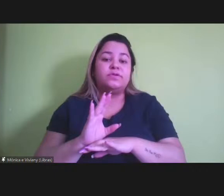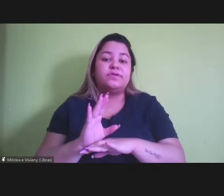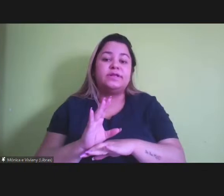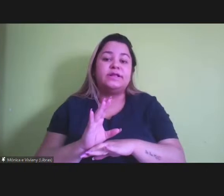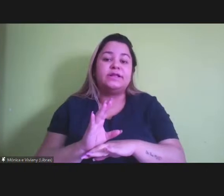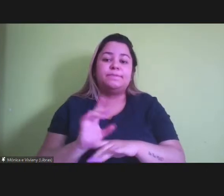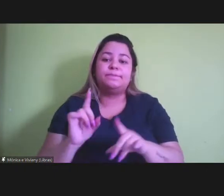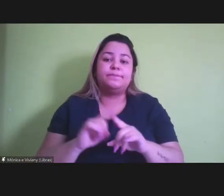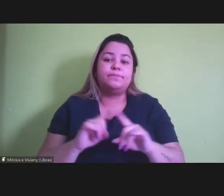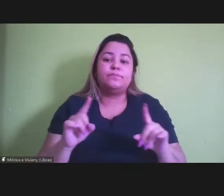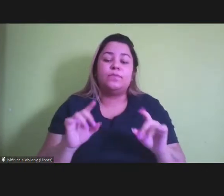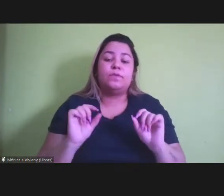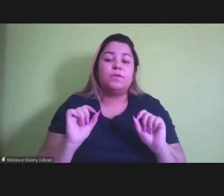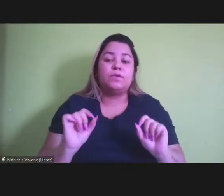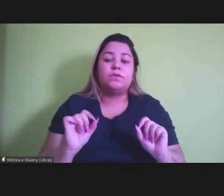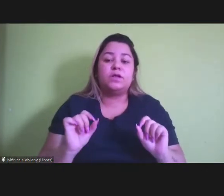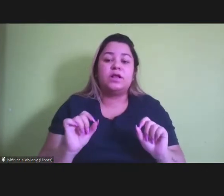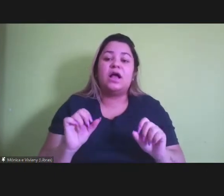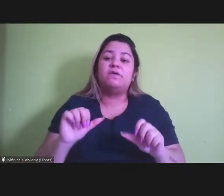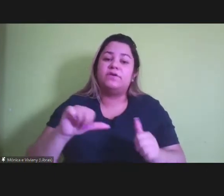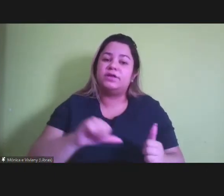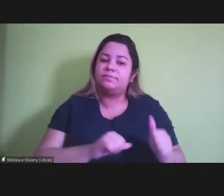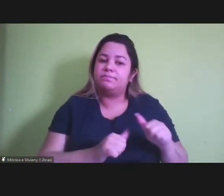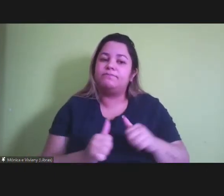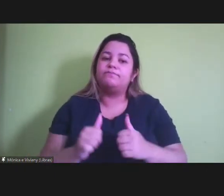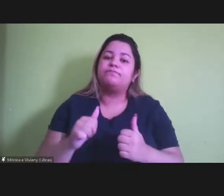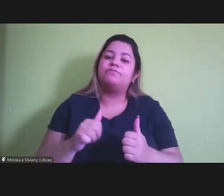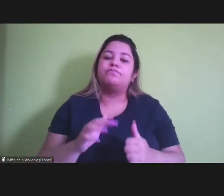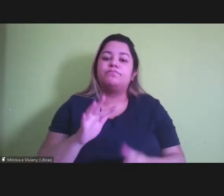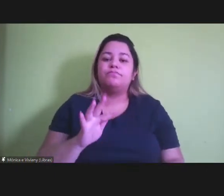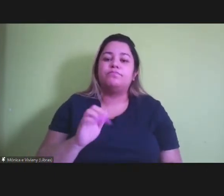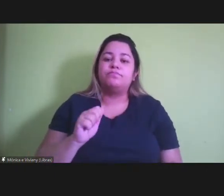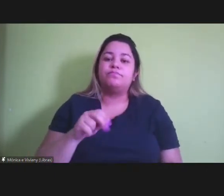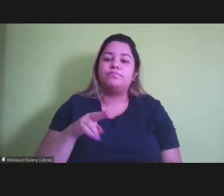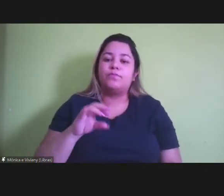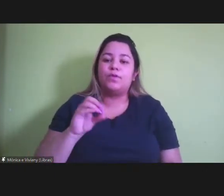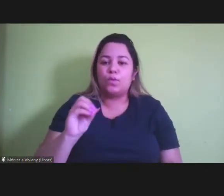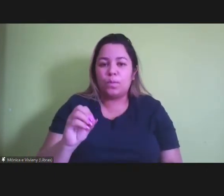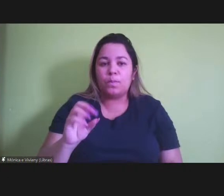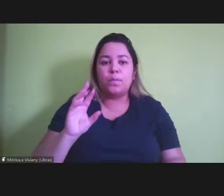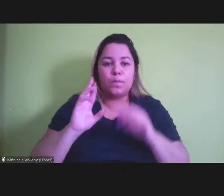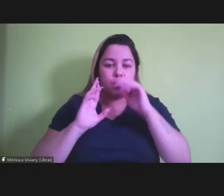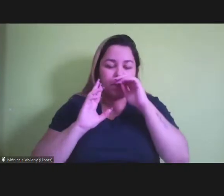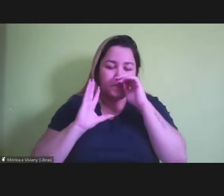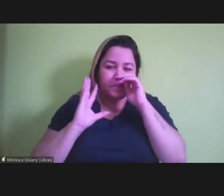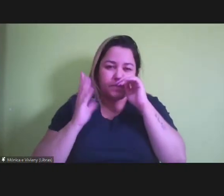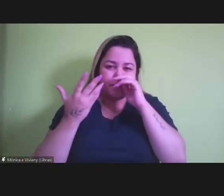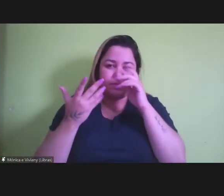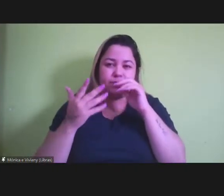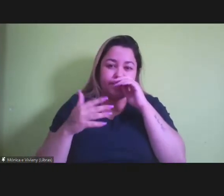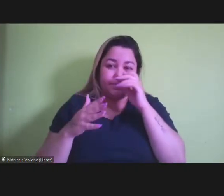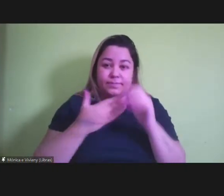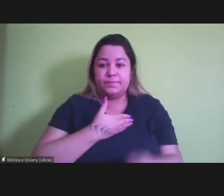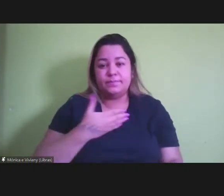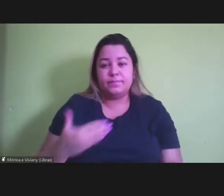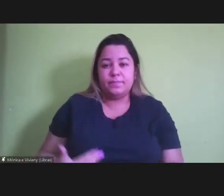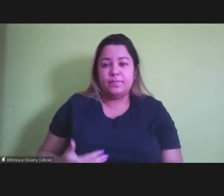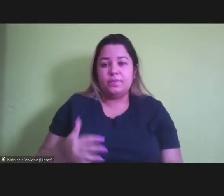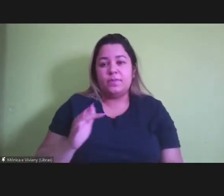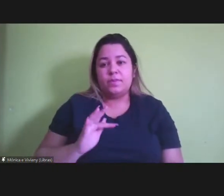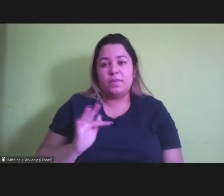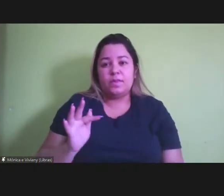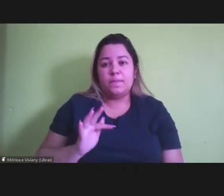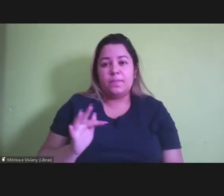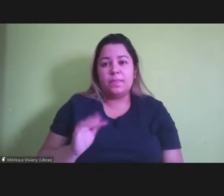courses, but here is not a final word. So the evaluation is a decision that is done for the federal